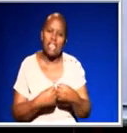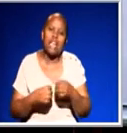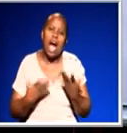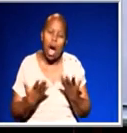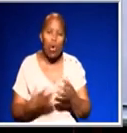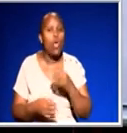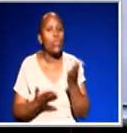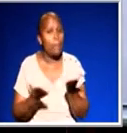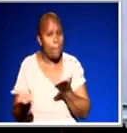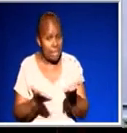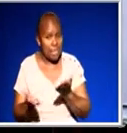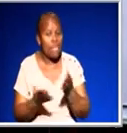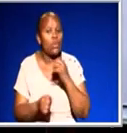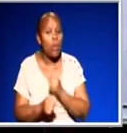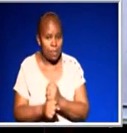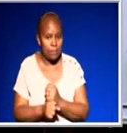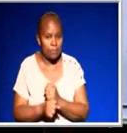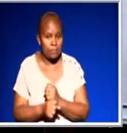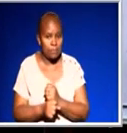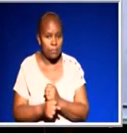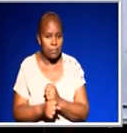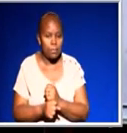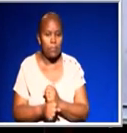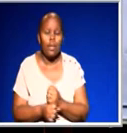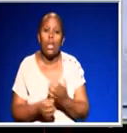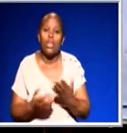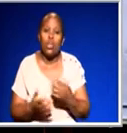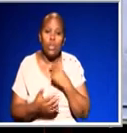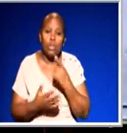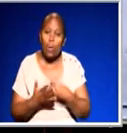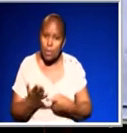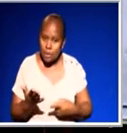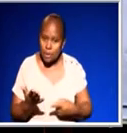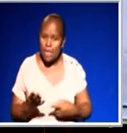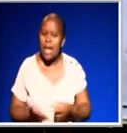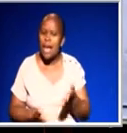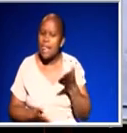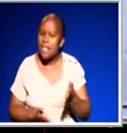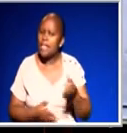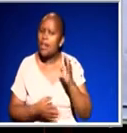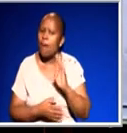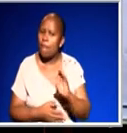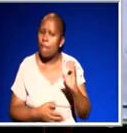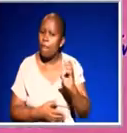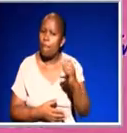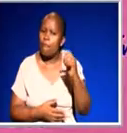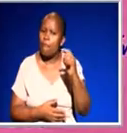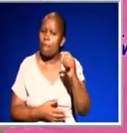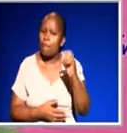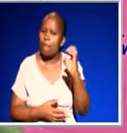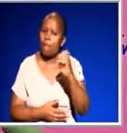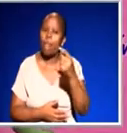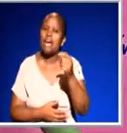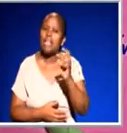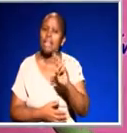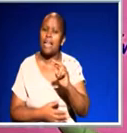performance of the business. And therefore we say these factors, they can